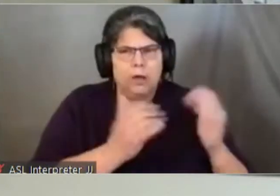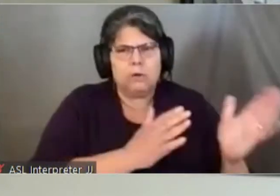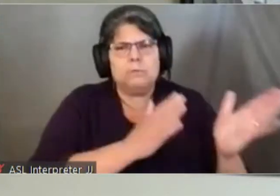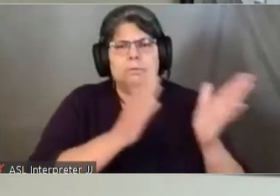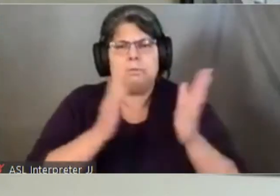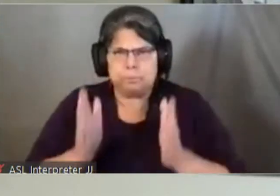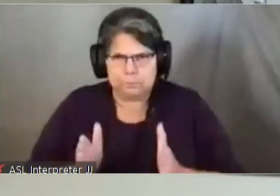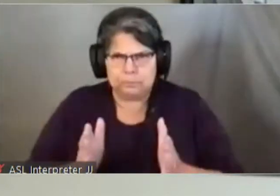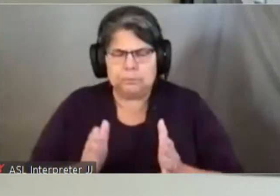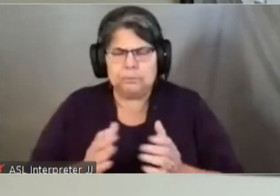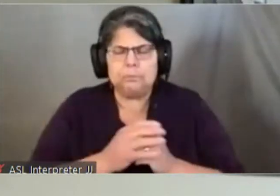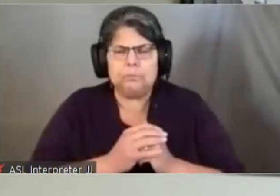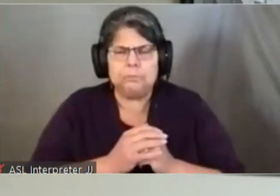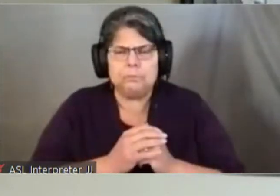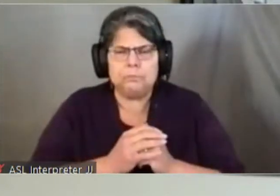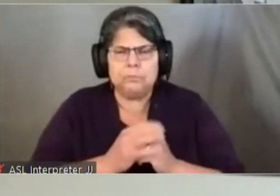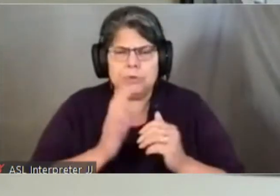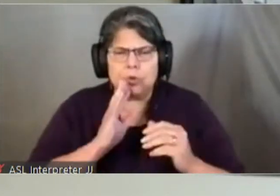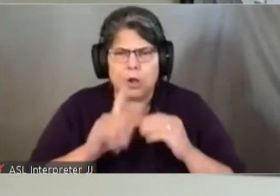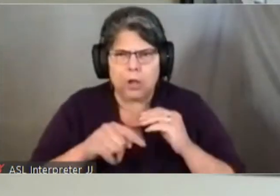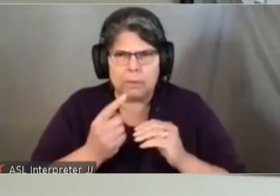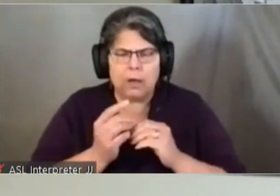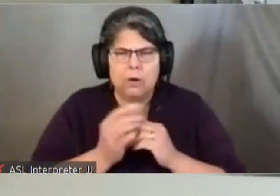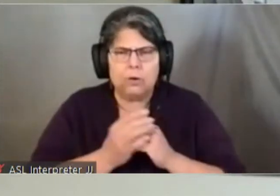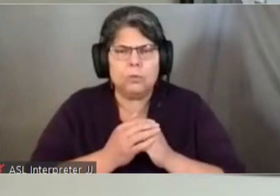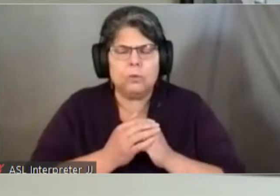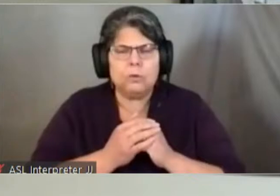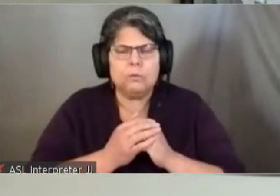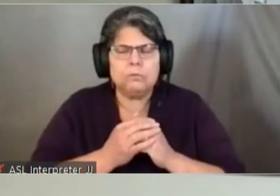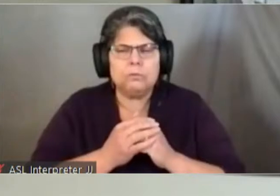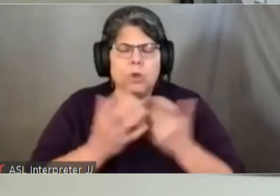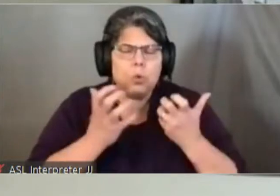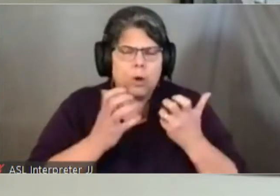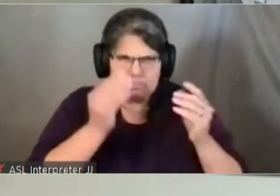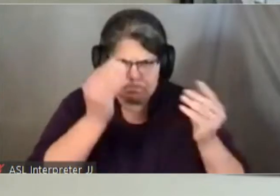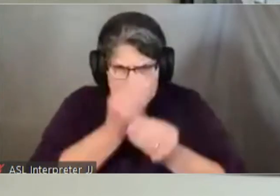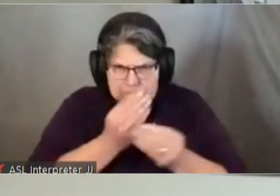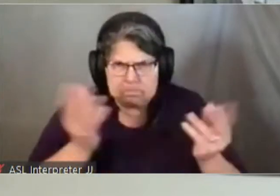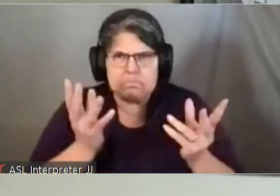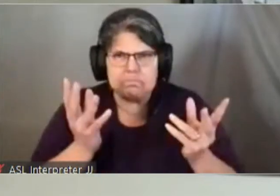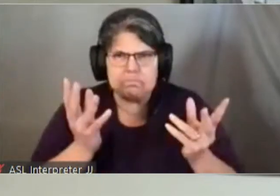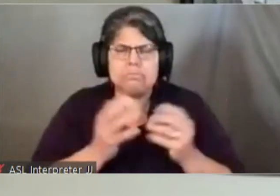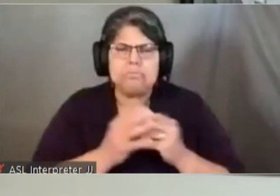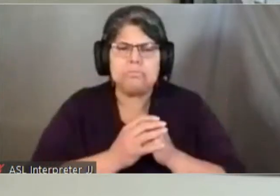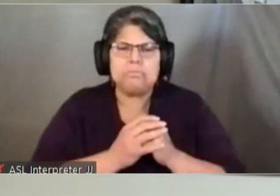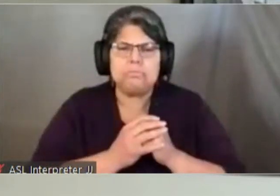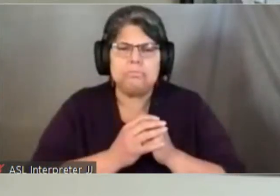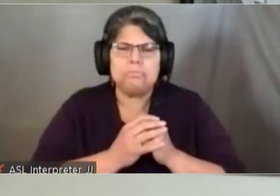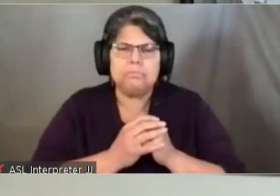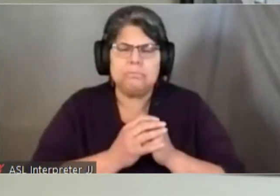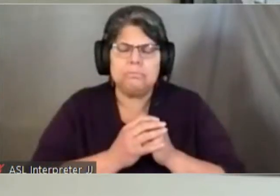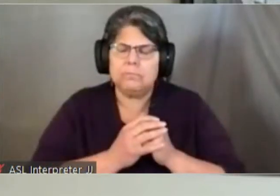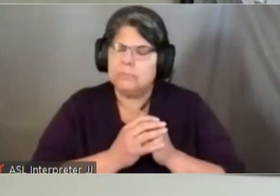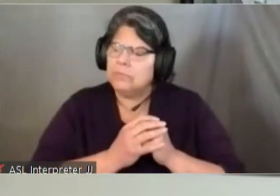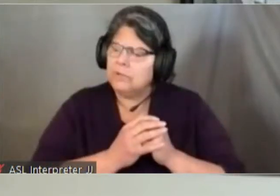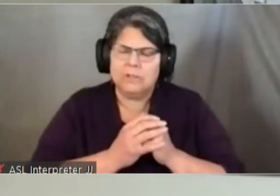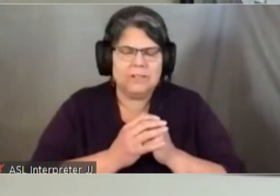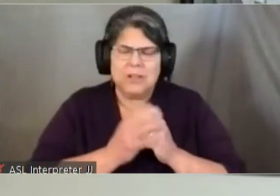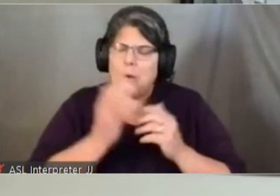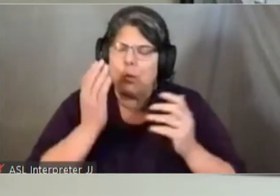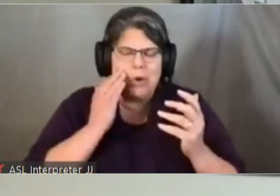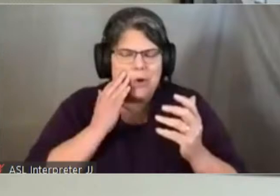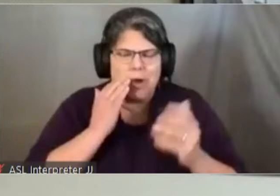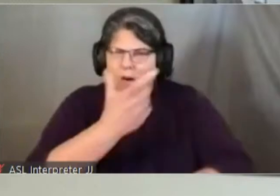the next section, which is just to let people know that we really understand that this is a very changing